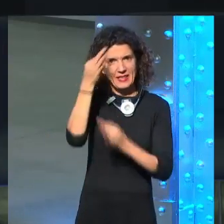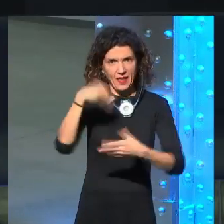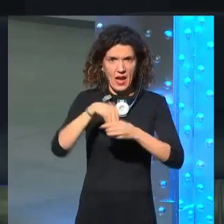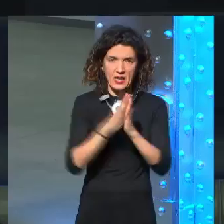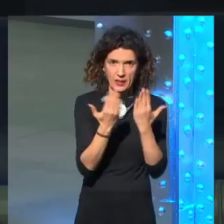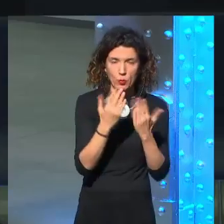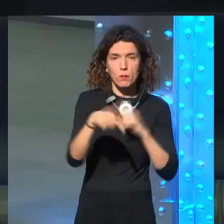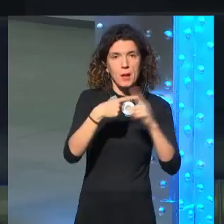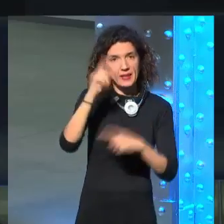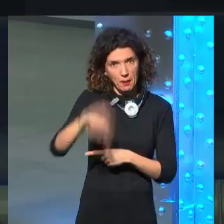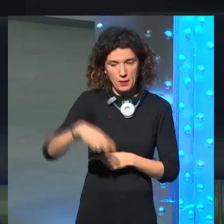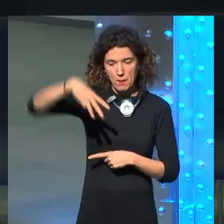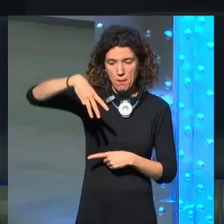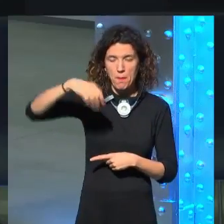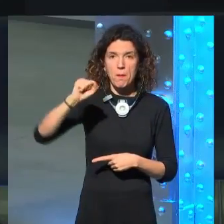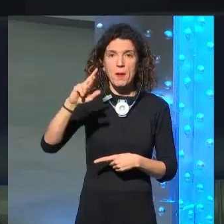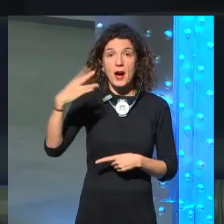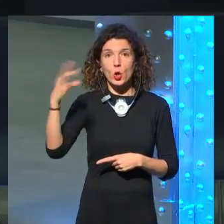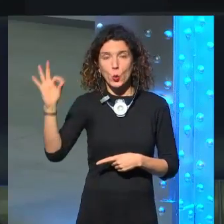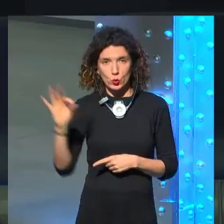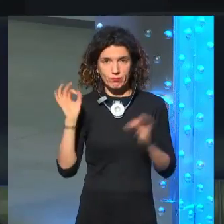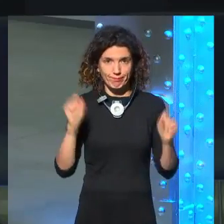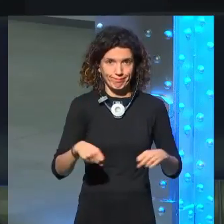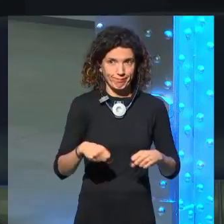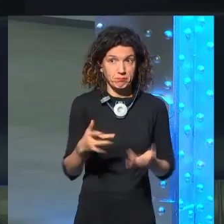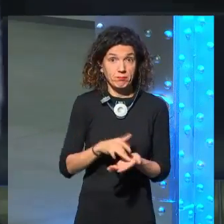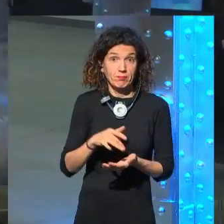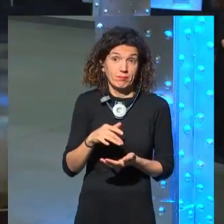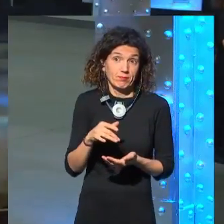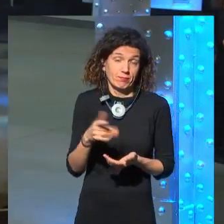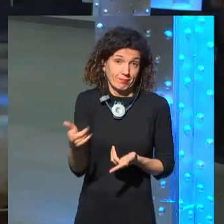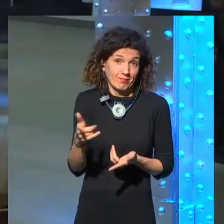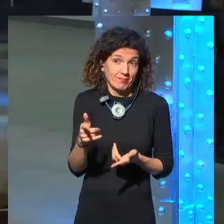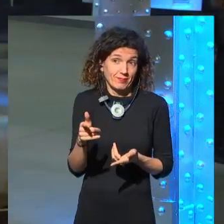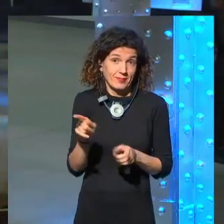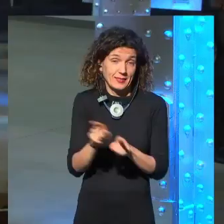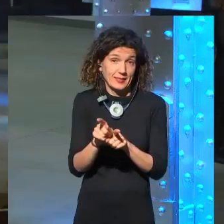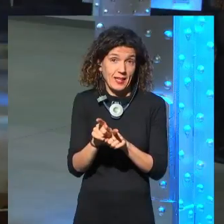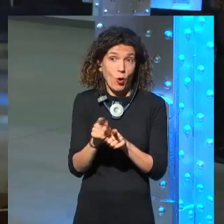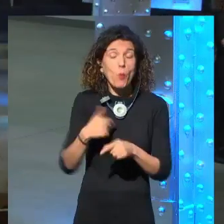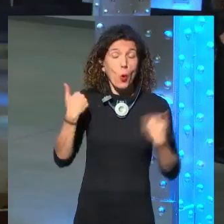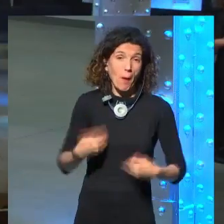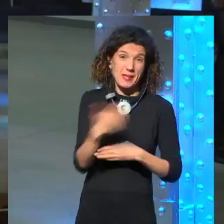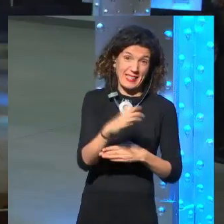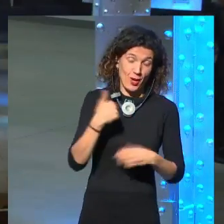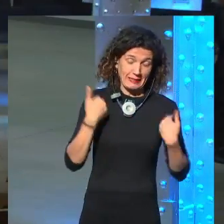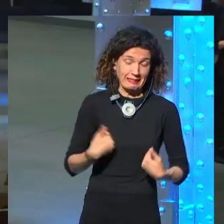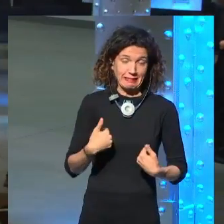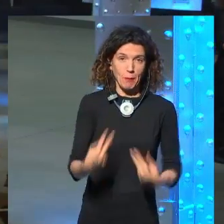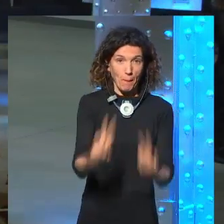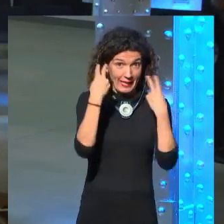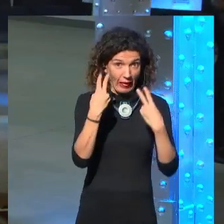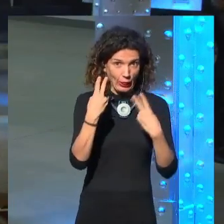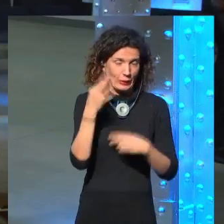a presentation, a more thorough presentation of Marcus and his work. Or the other way around. I was